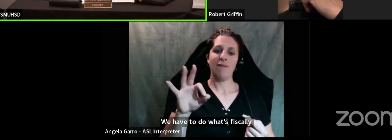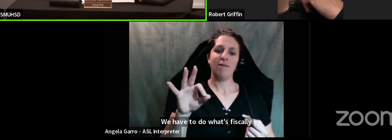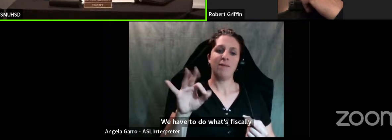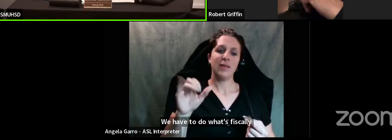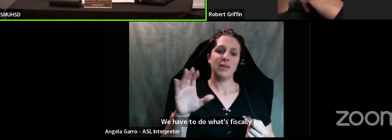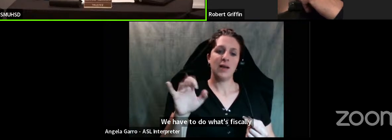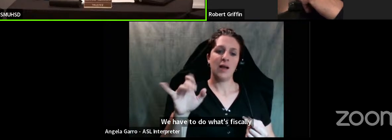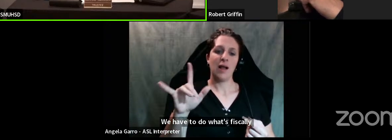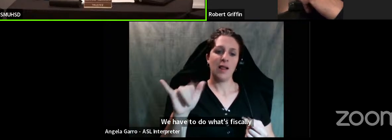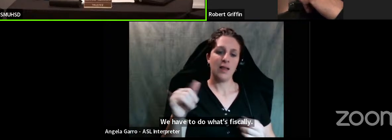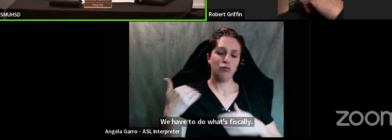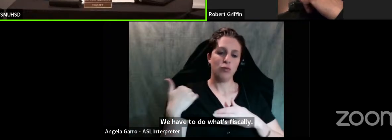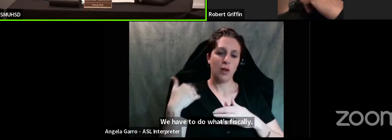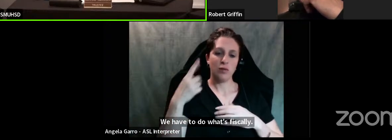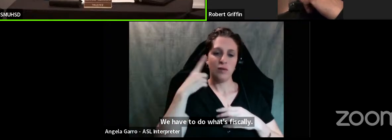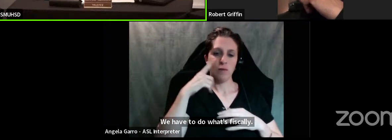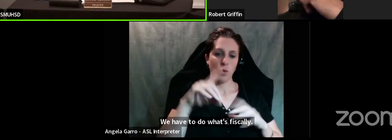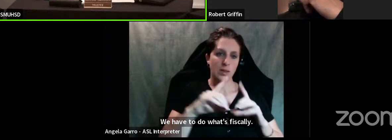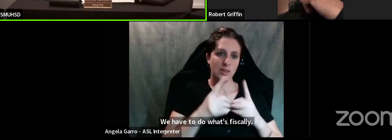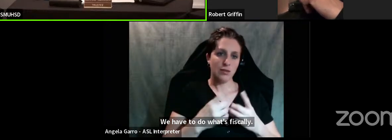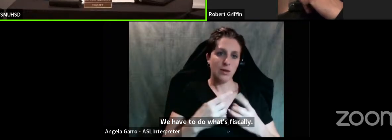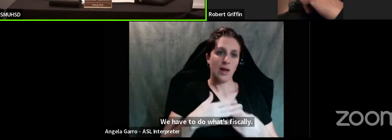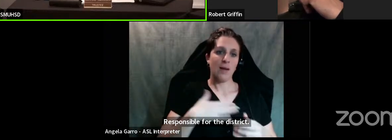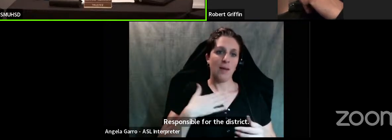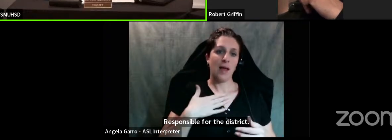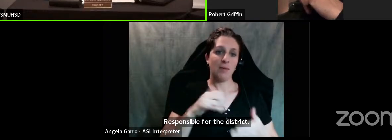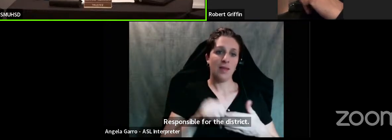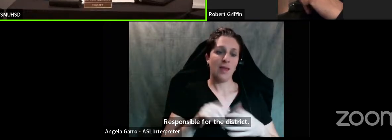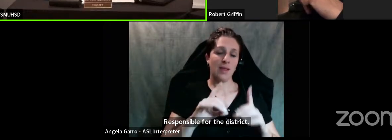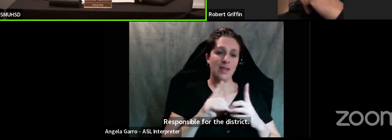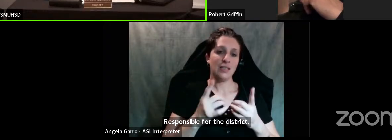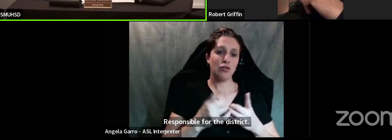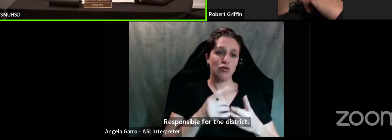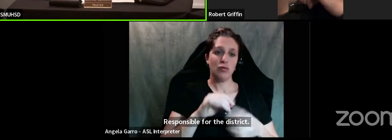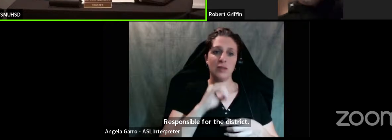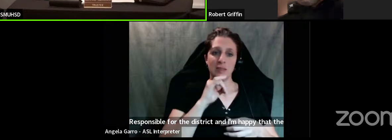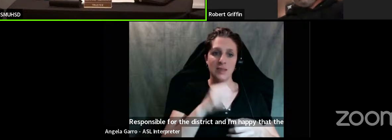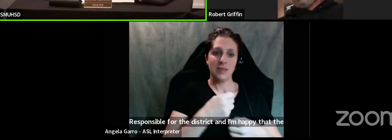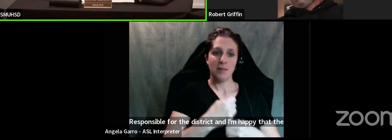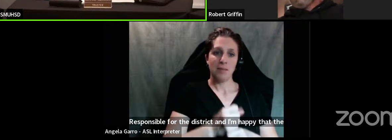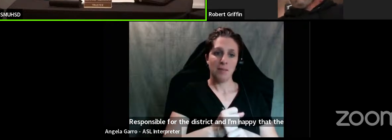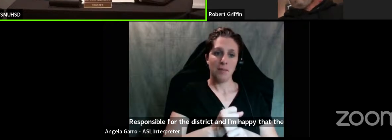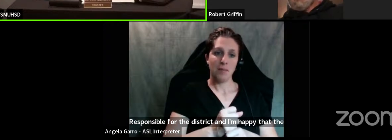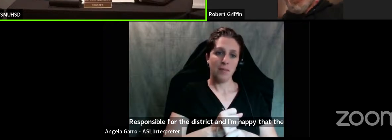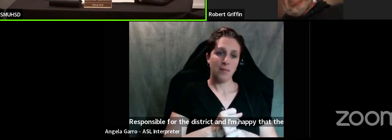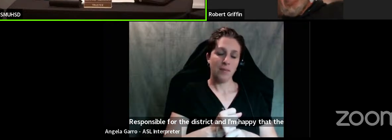responsible for the district. And I'm happy that the district is making